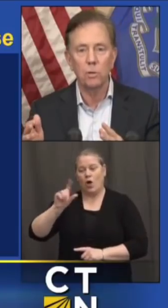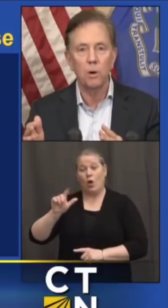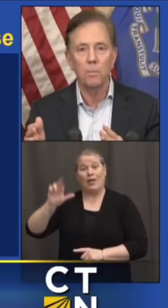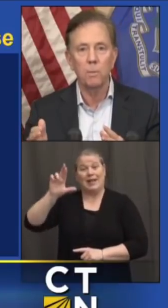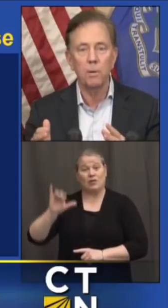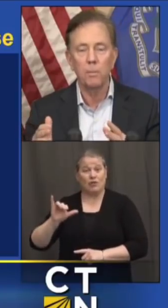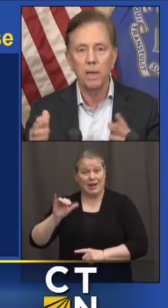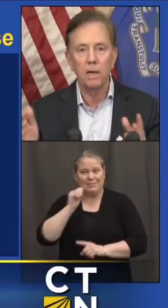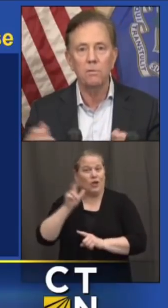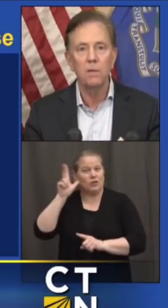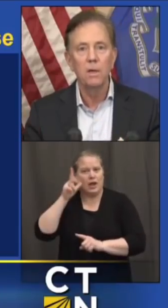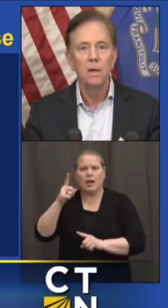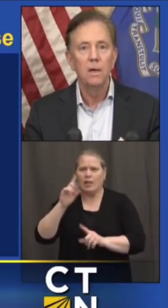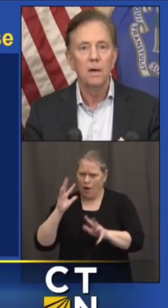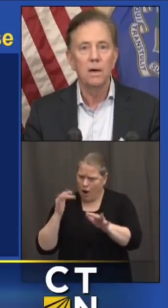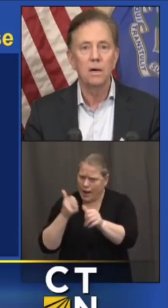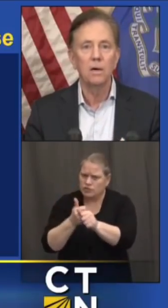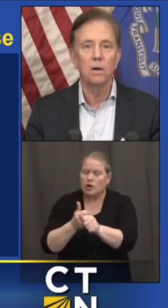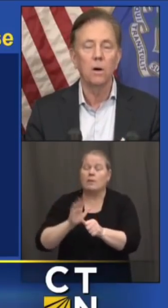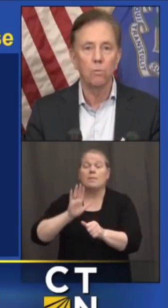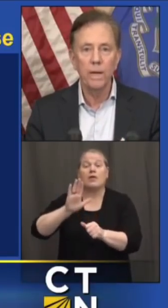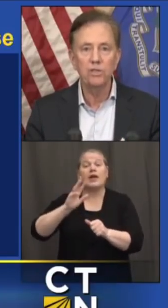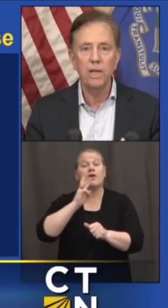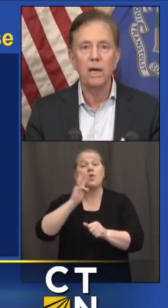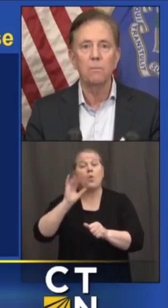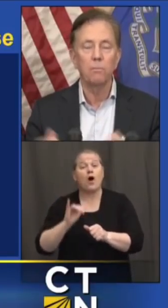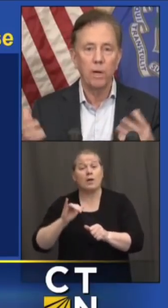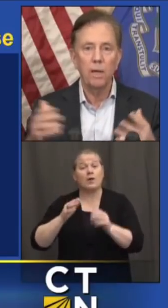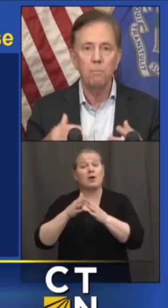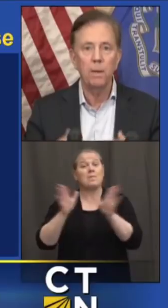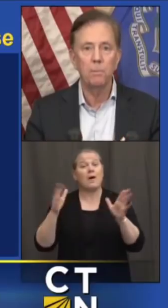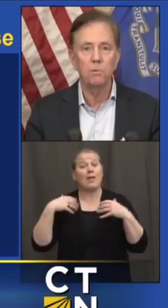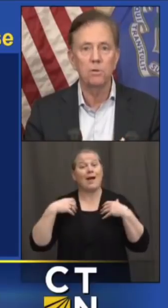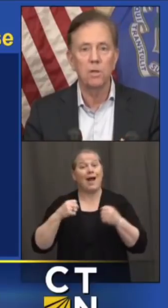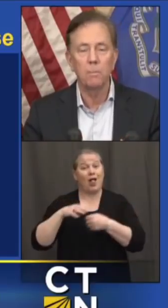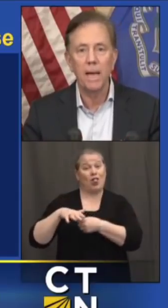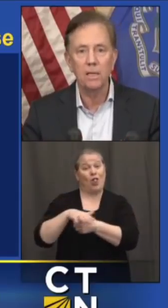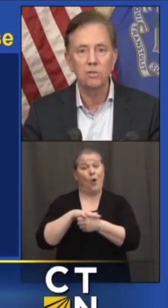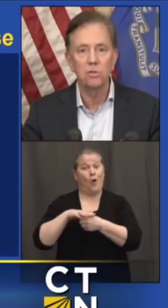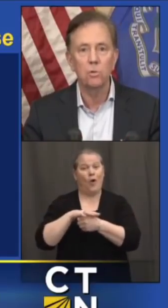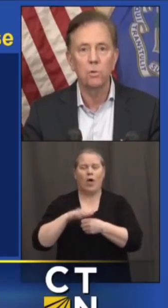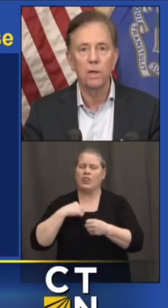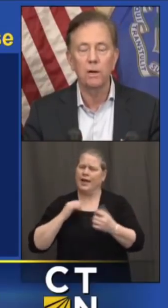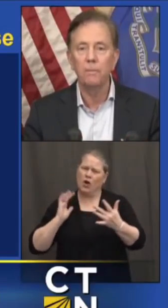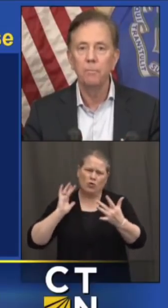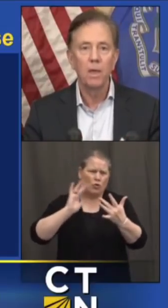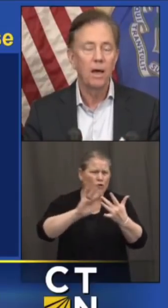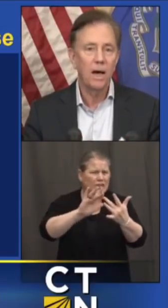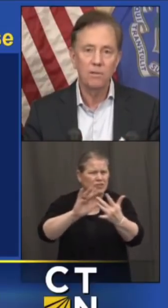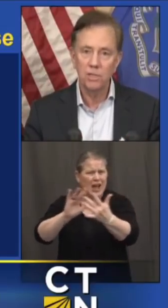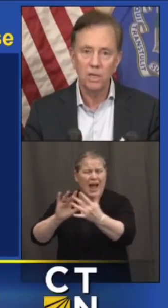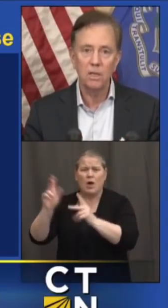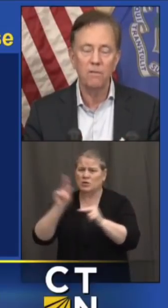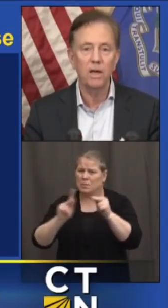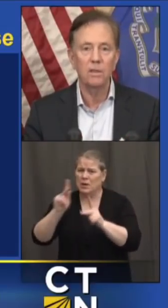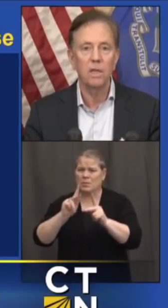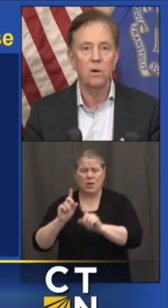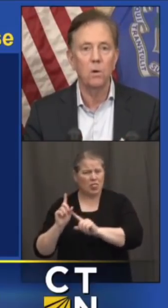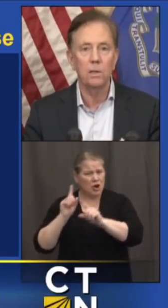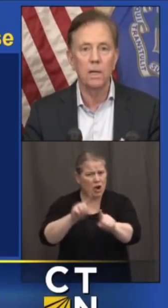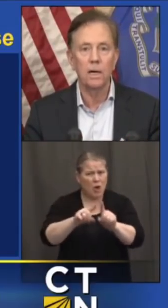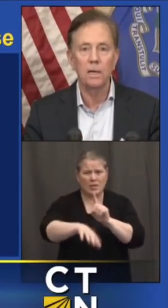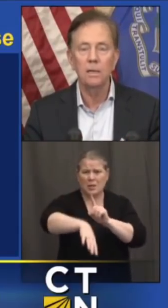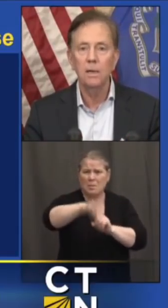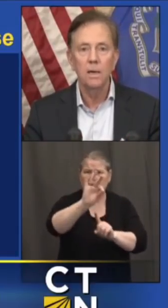Their local Department of Public Health are reaching out, bringing people to the magnet school there. Obviously, they've got